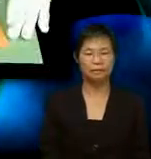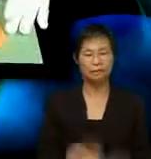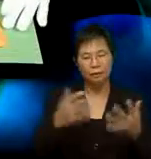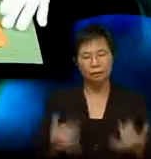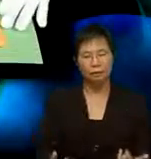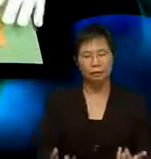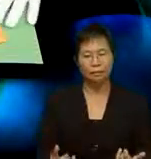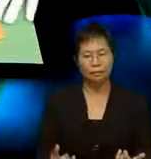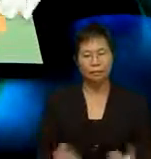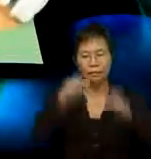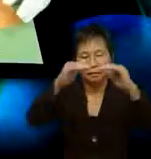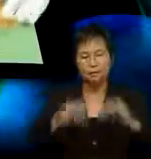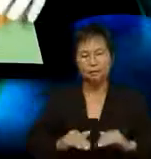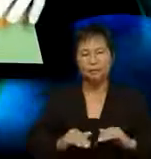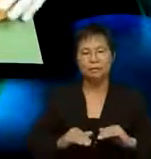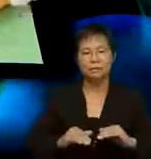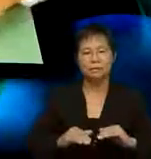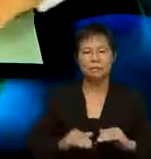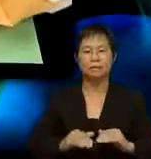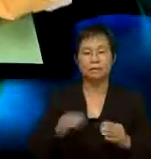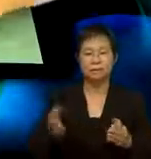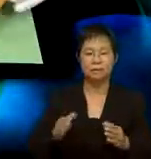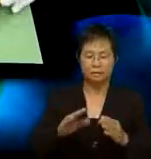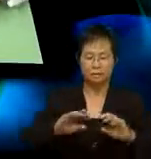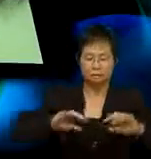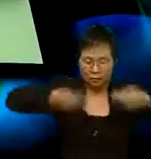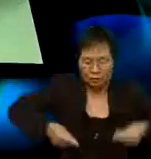Now, the next step is to turn the paper over.